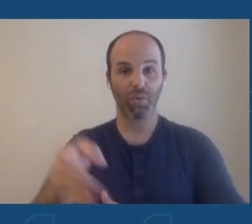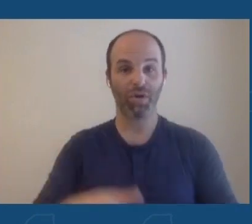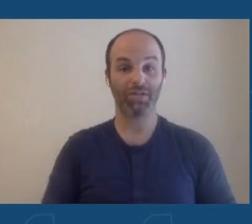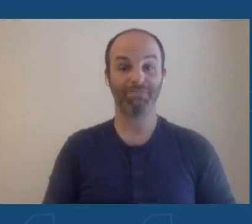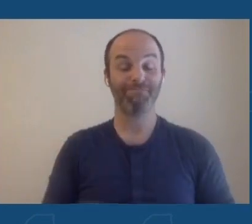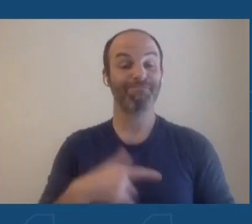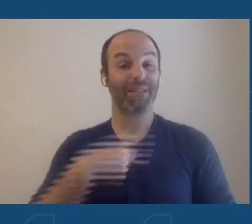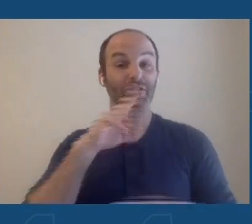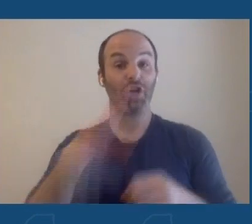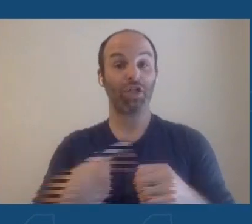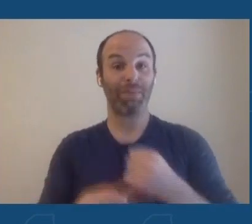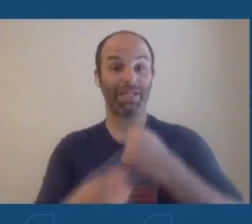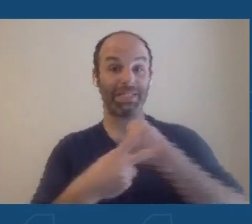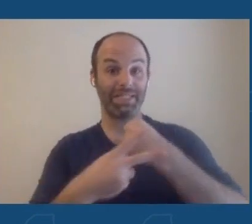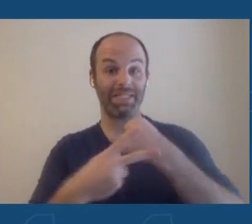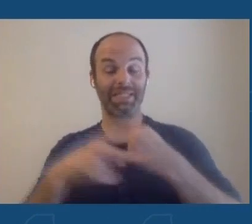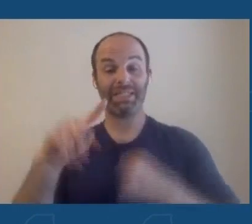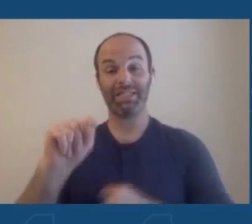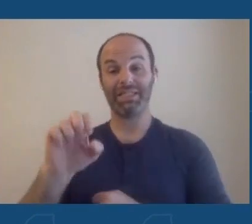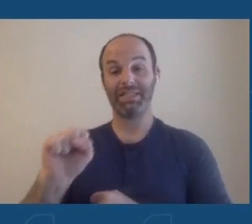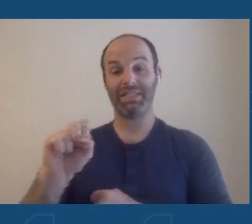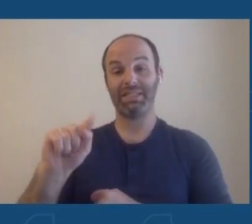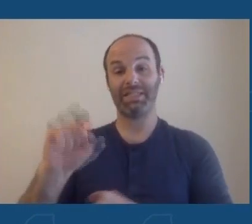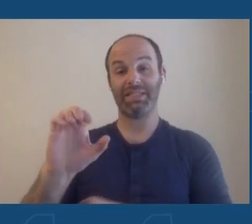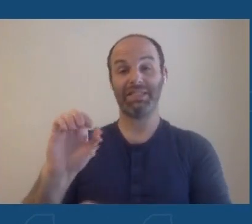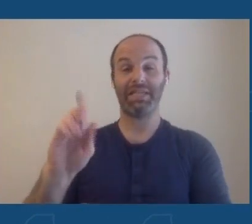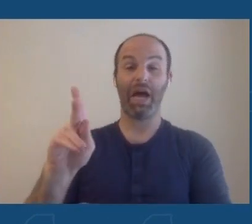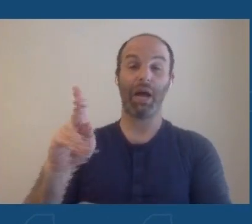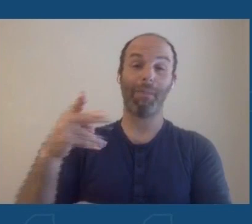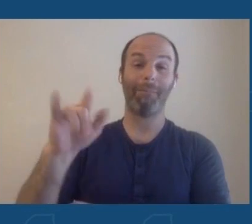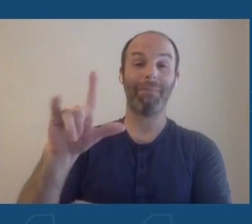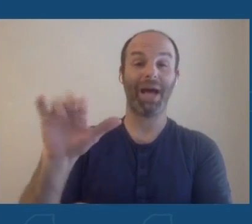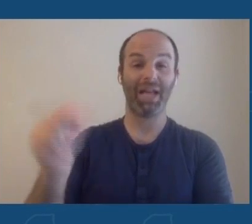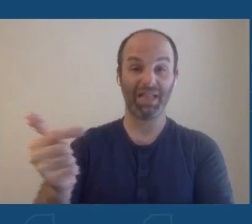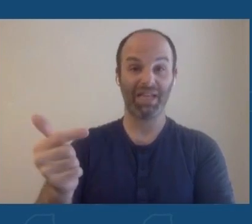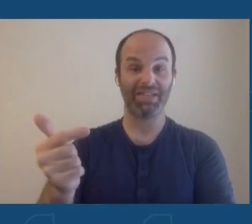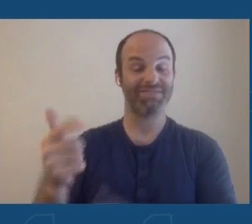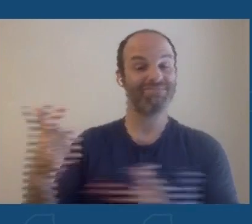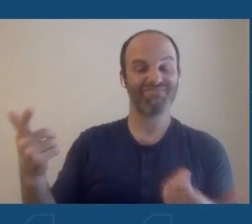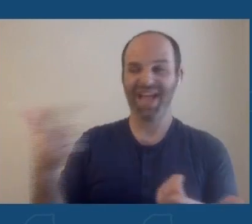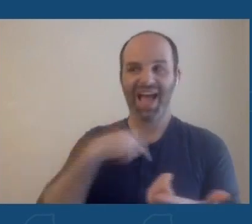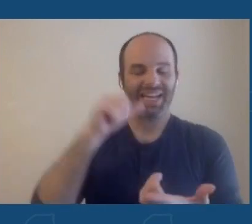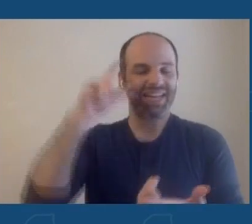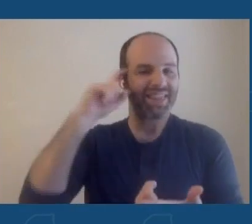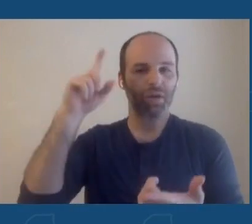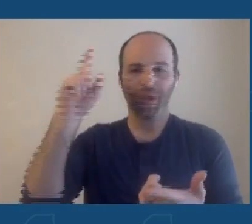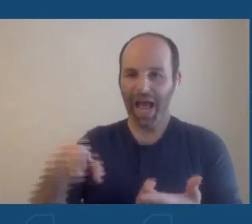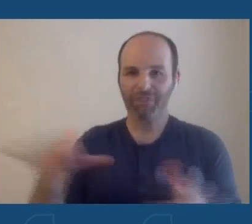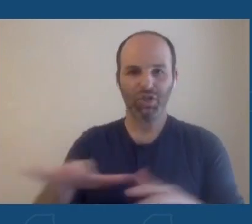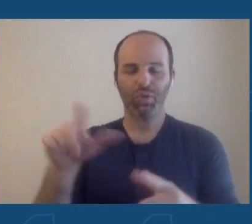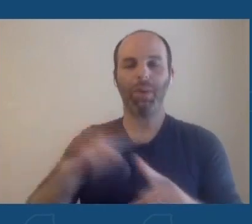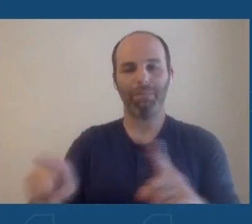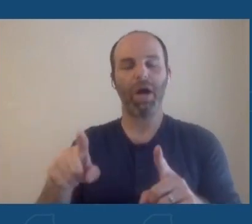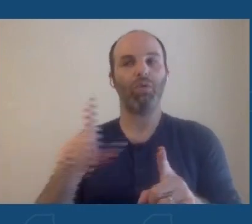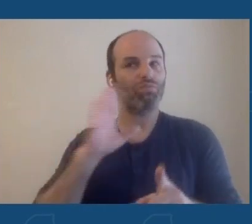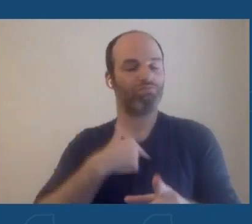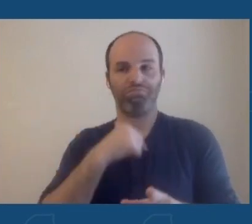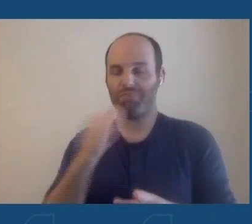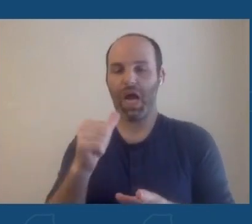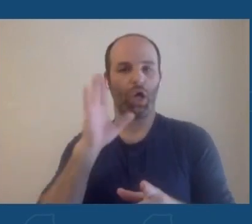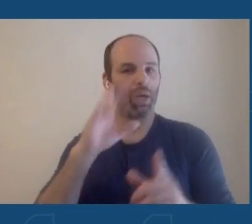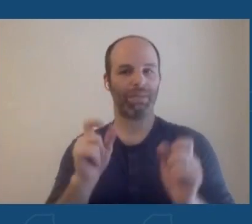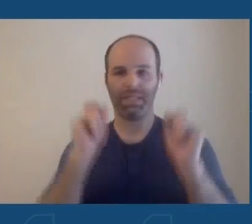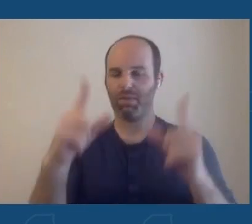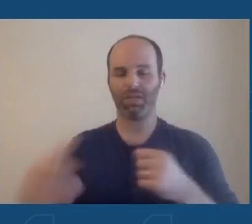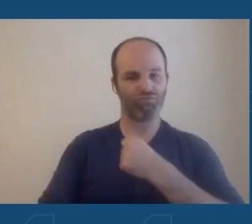Didn't think we'd have to do it, but I'm not going to be caught off guard here in the state of New York. We're going to make sure that we have over 60 days worth. We have, as I mentioned, 20